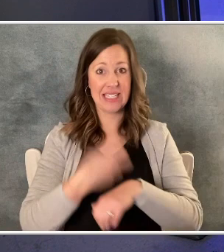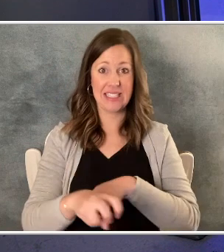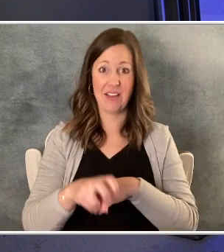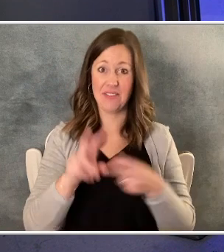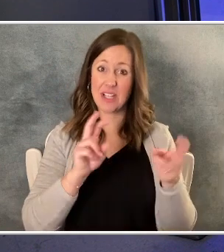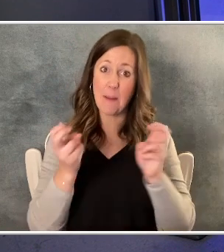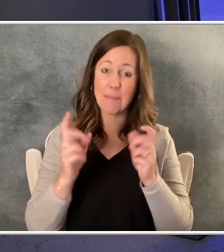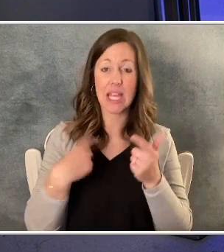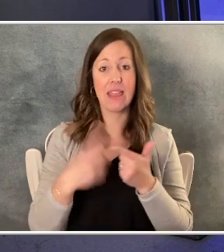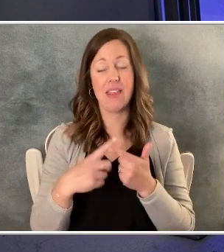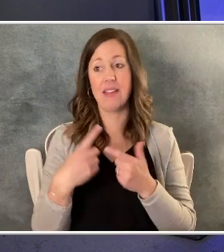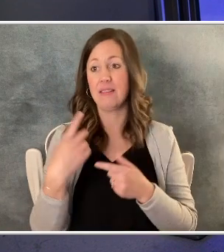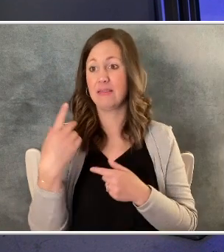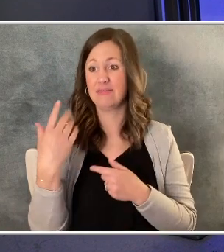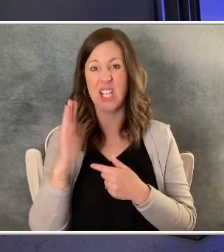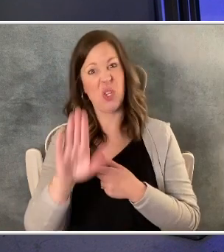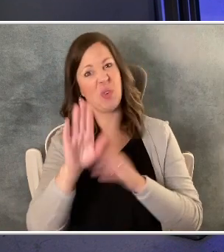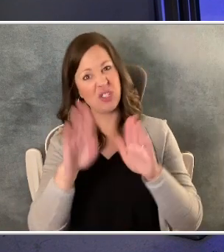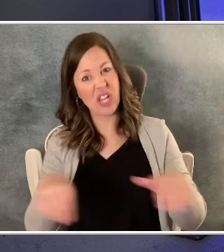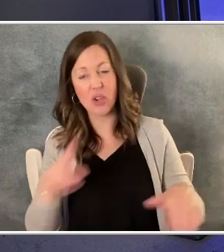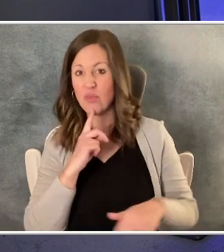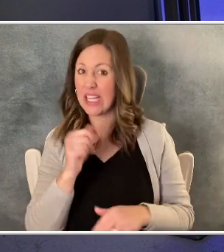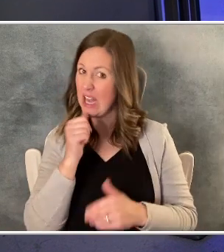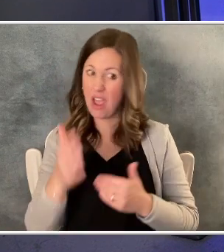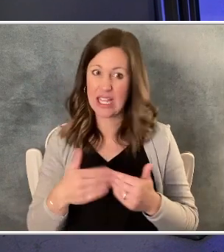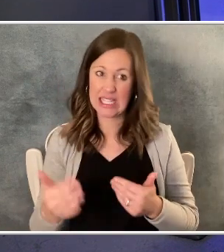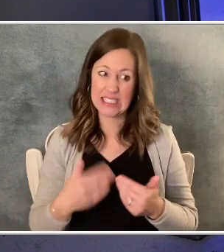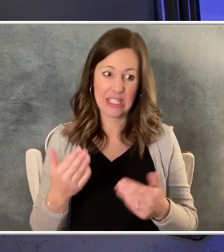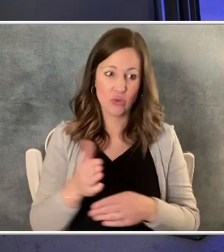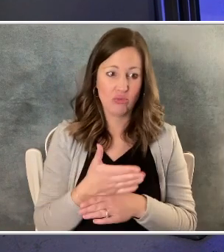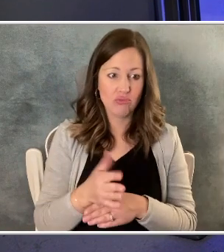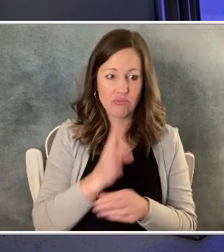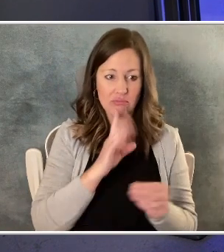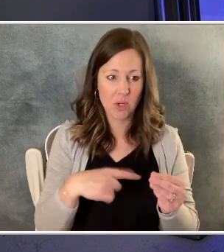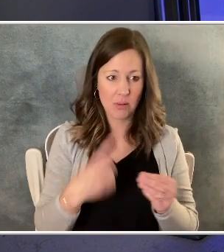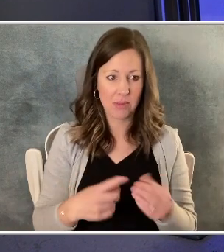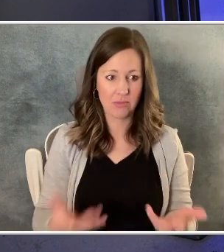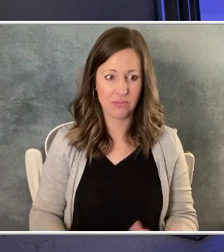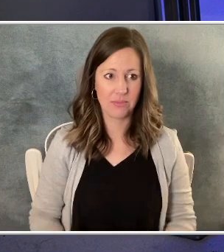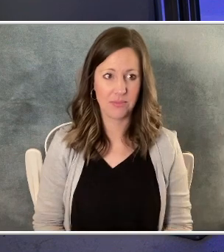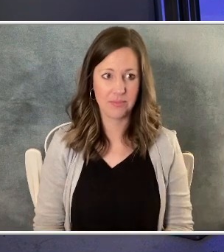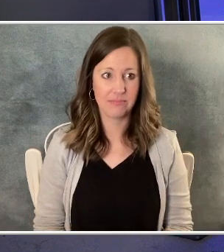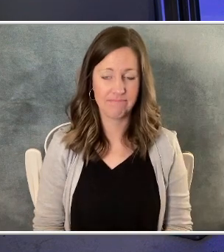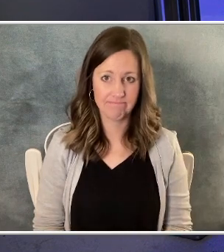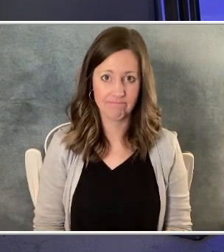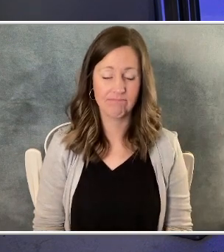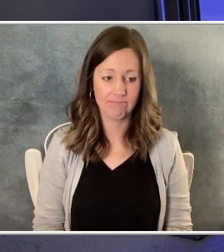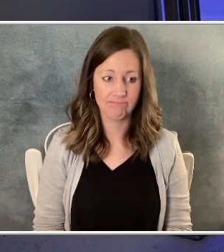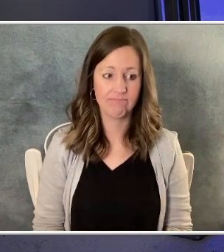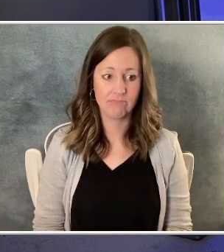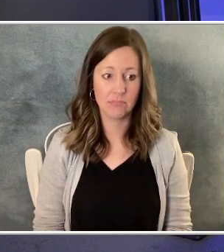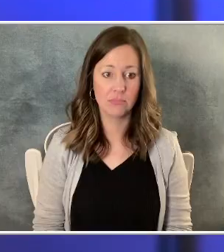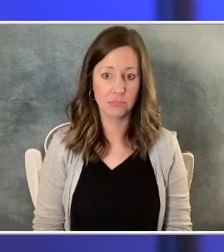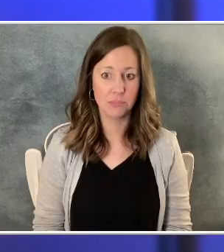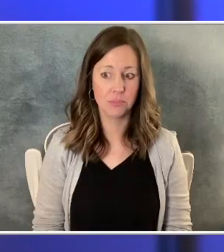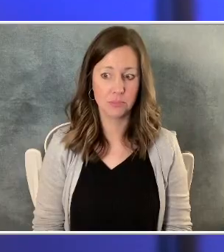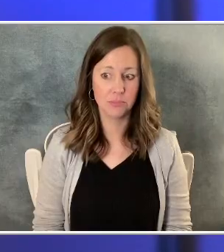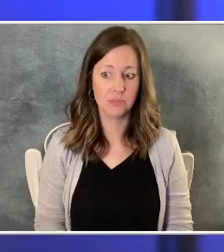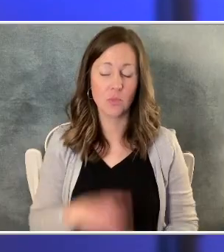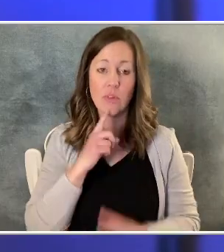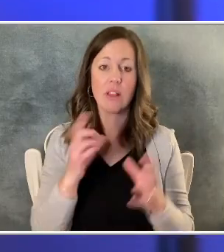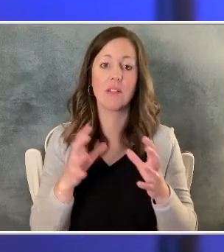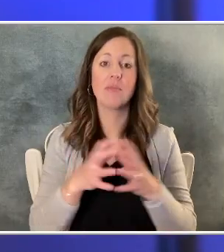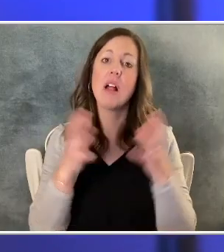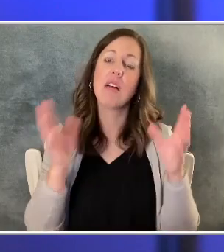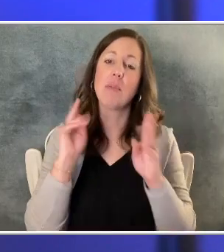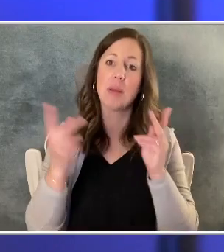child. It's not easy to share and to talk about. We got a lot of sorry. I think a lot of people